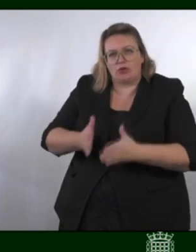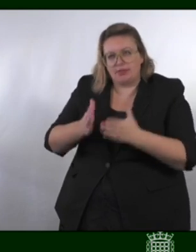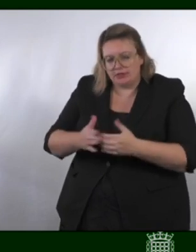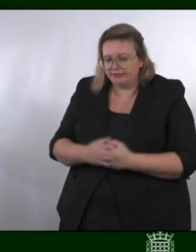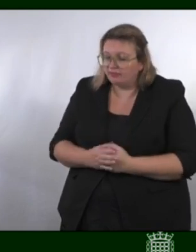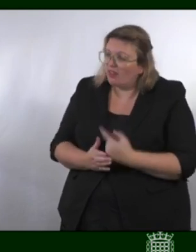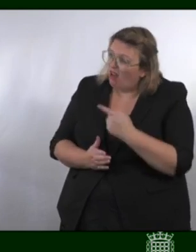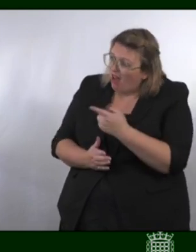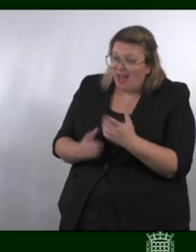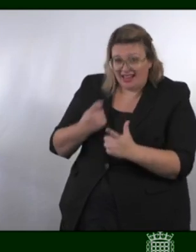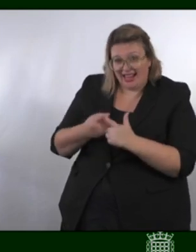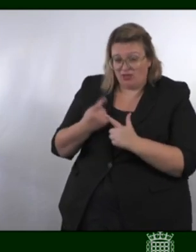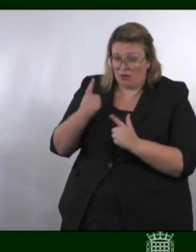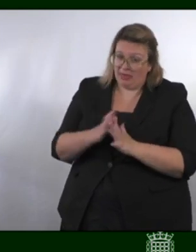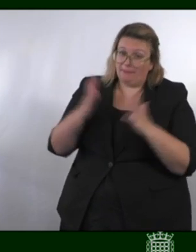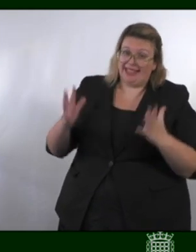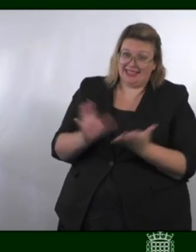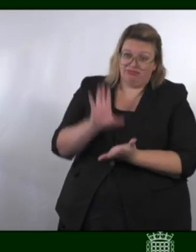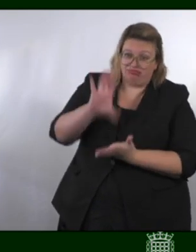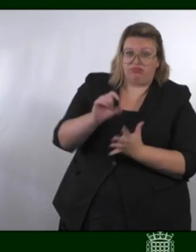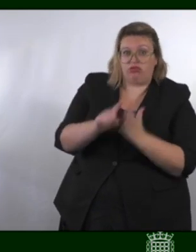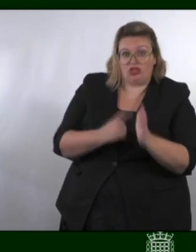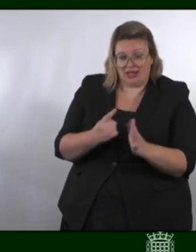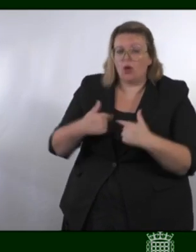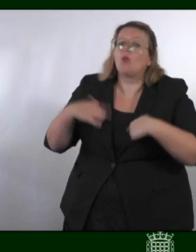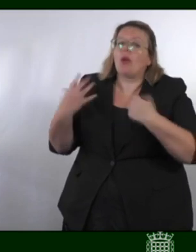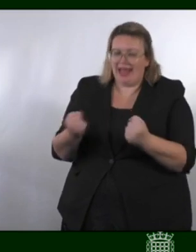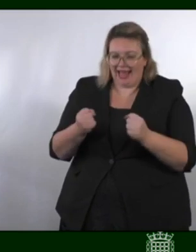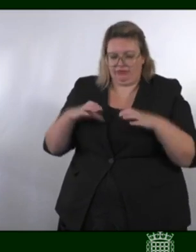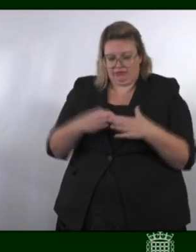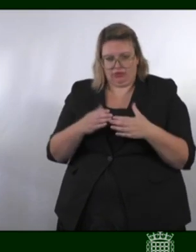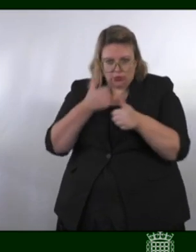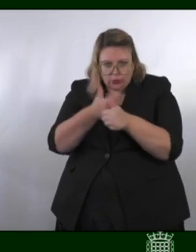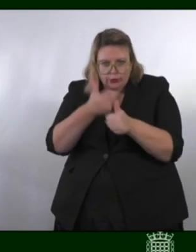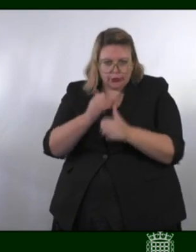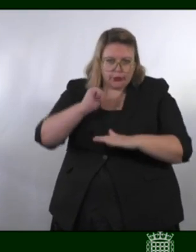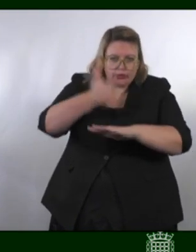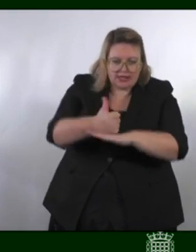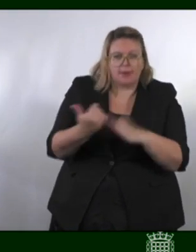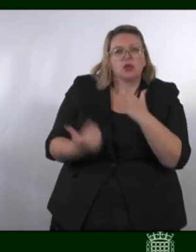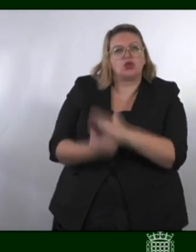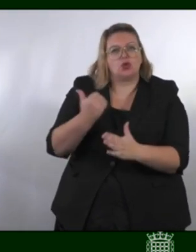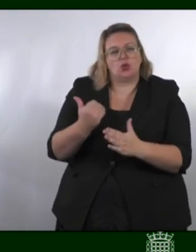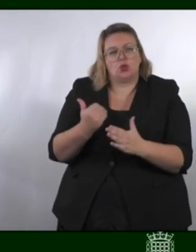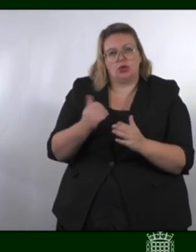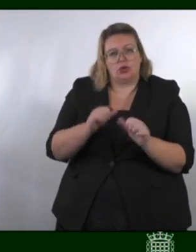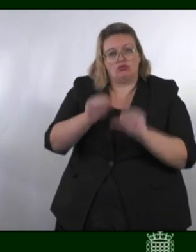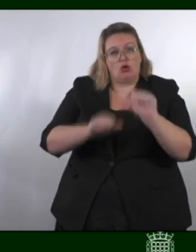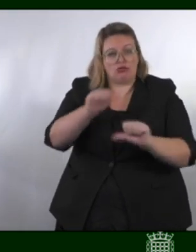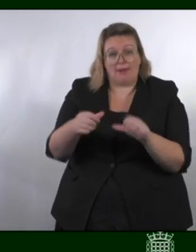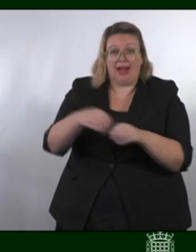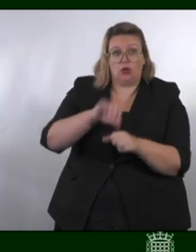friend the Infrastructure Delivery Task Force is already involved in delivering the health infrastructure programme, which includes Kettering General